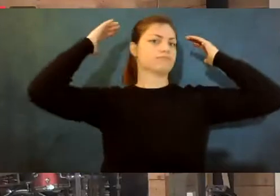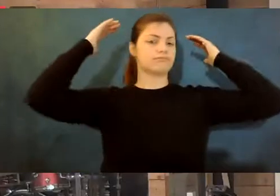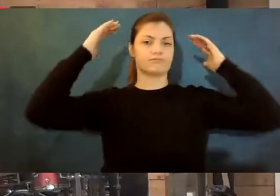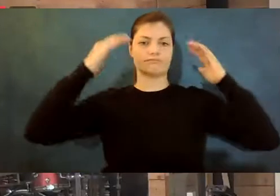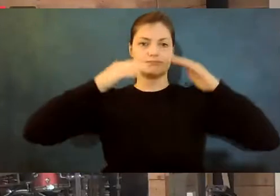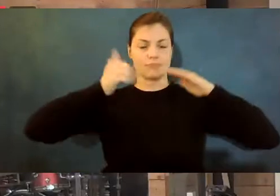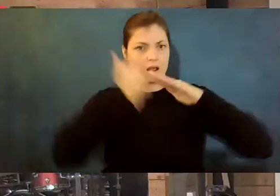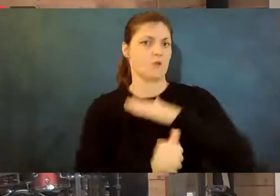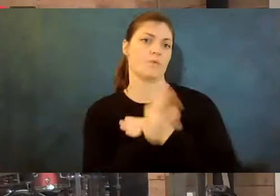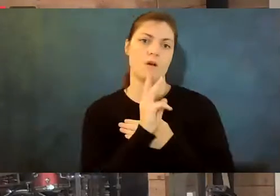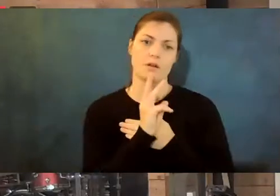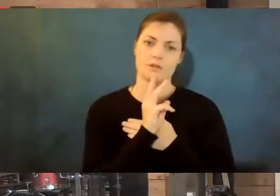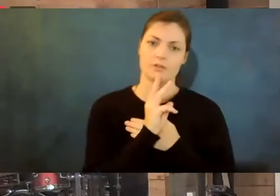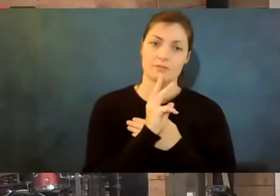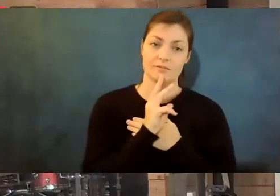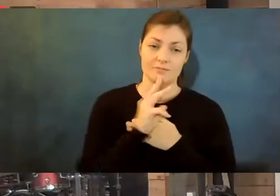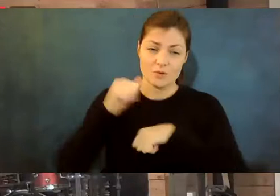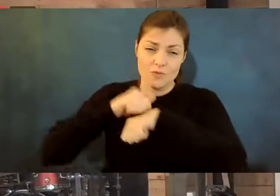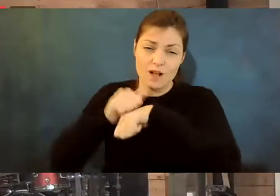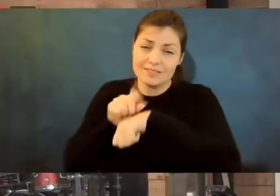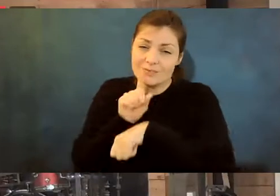pushed under. He's right there.